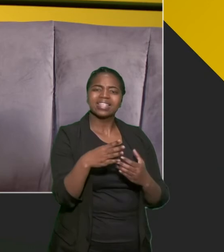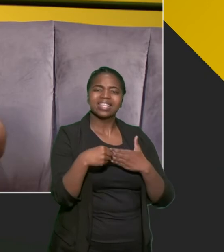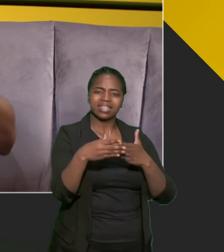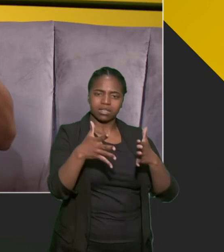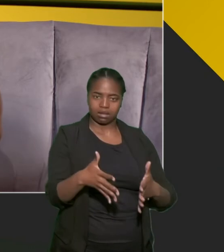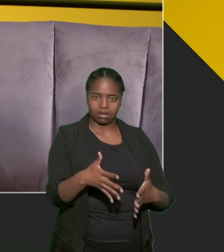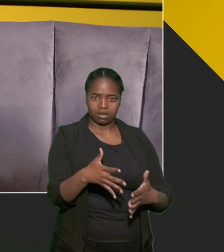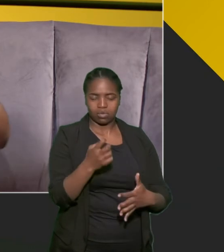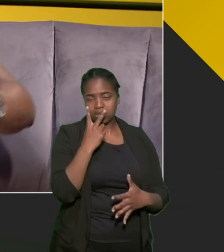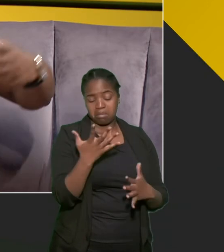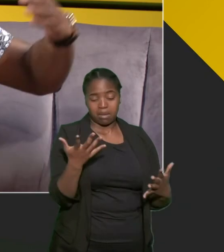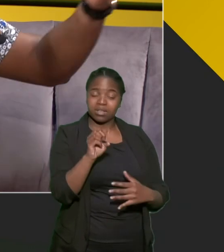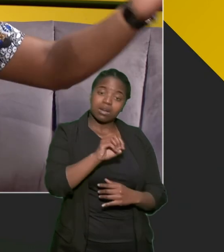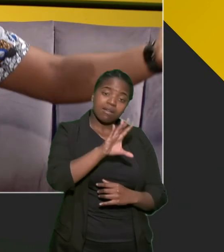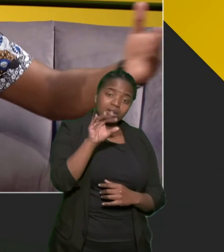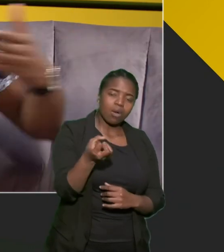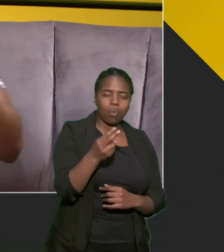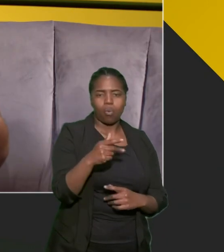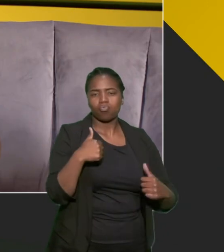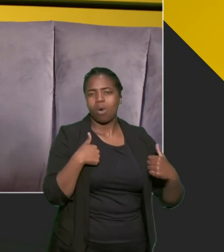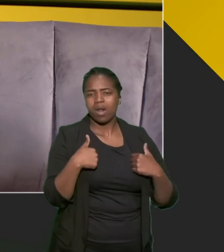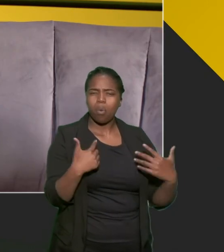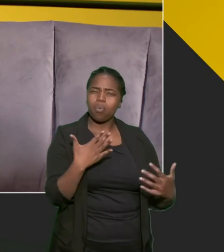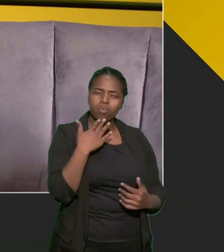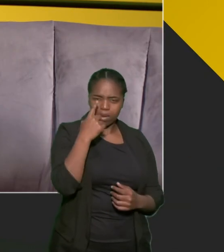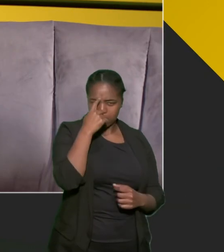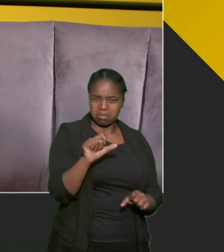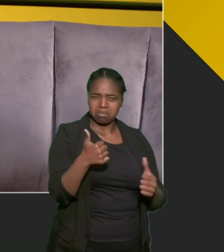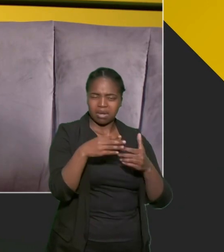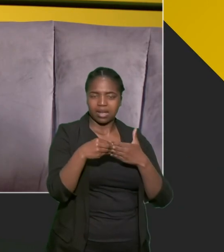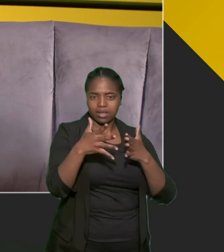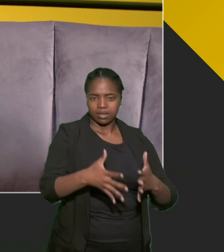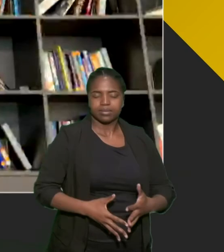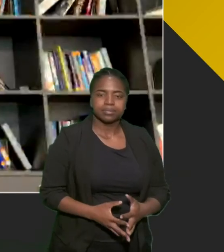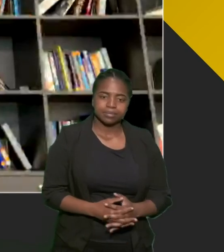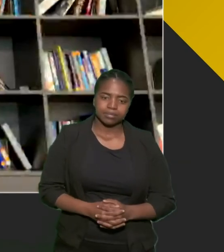you see, either in South Africa or Tampa, Rwanda, Ubani Ombonayo?